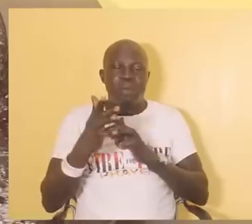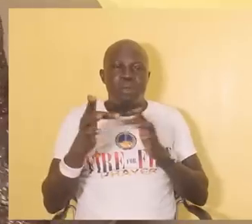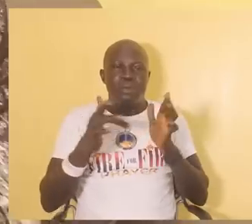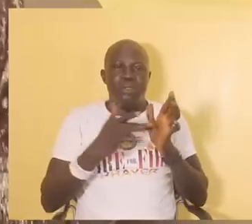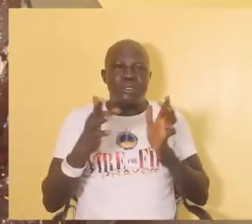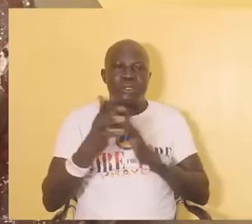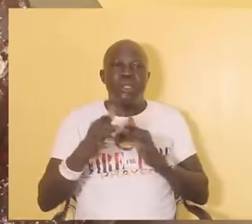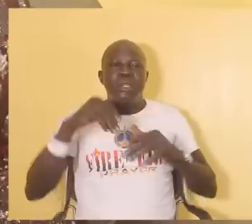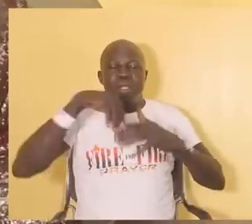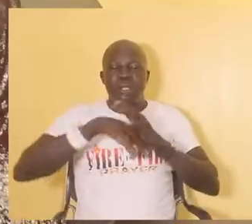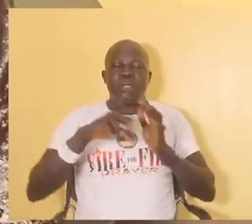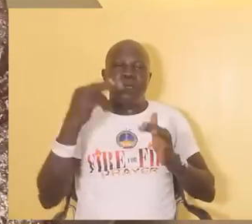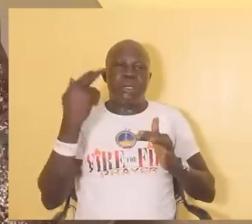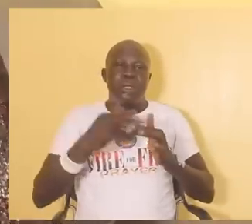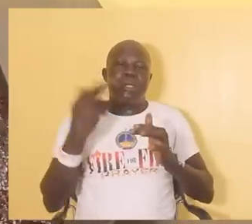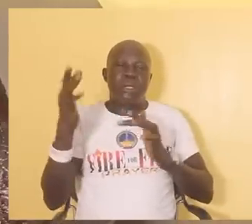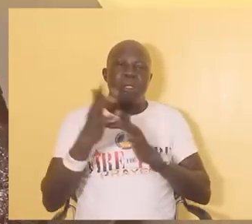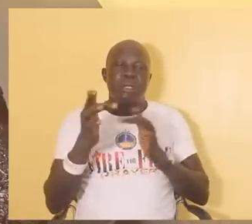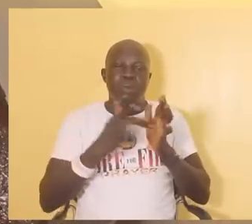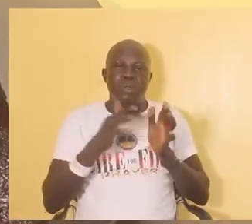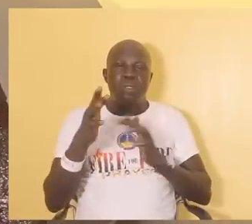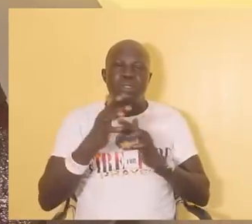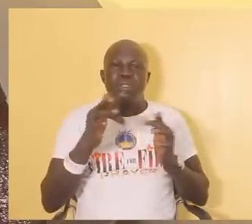ko ko amen